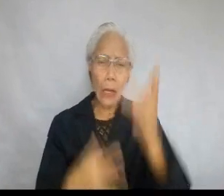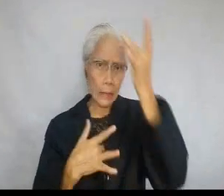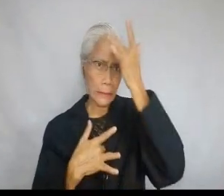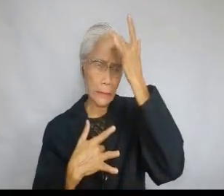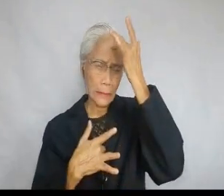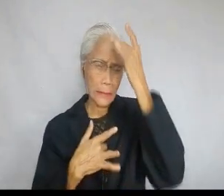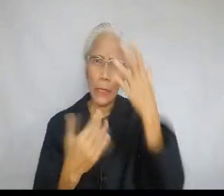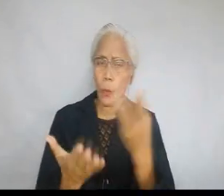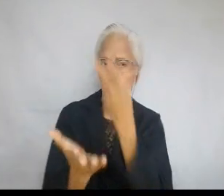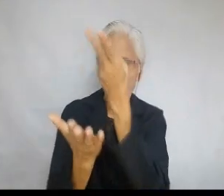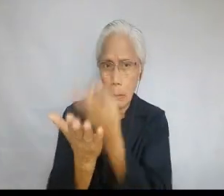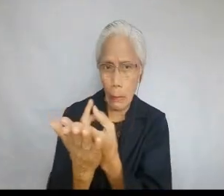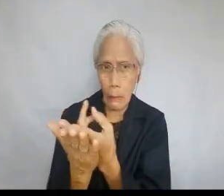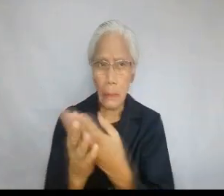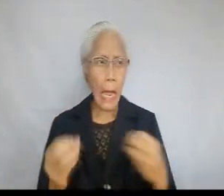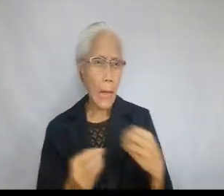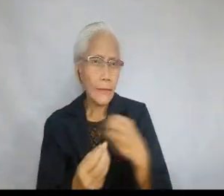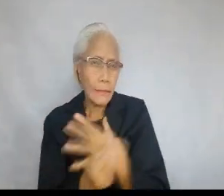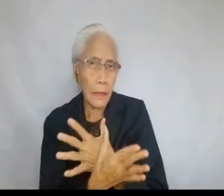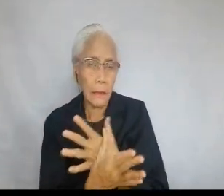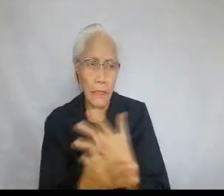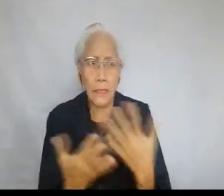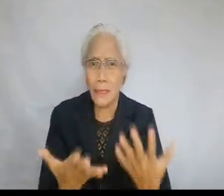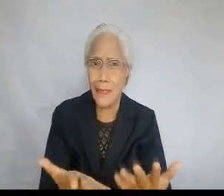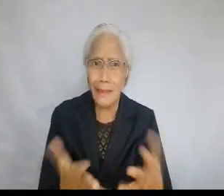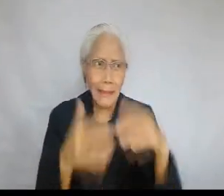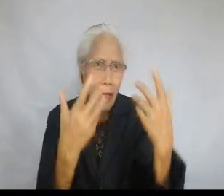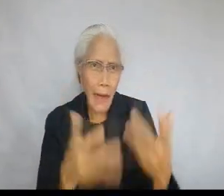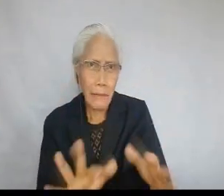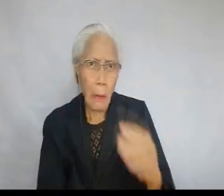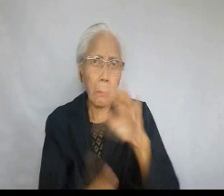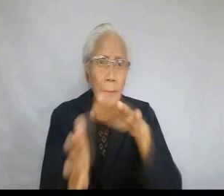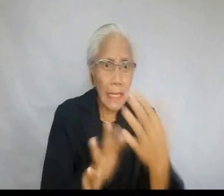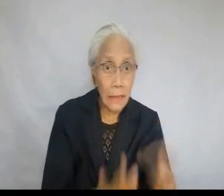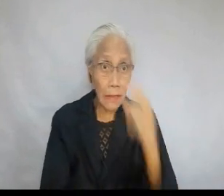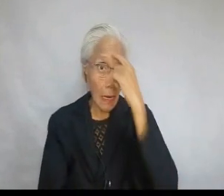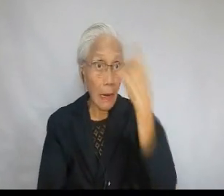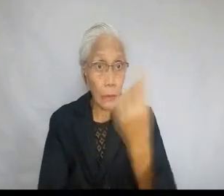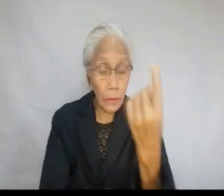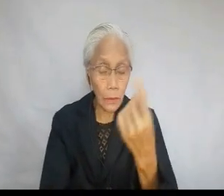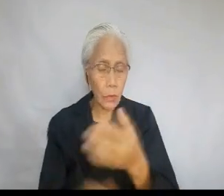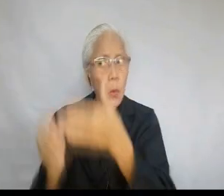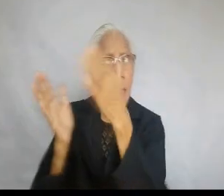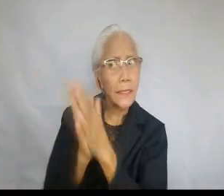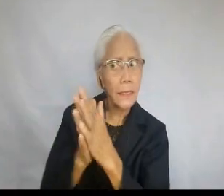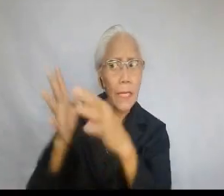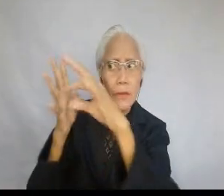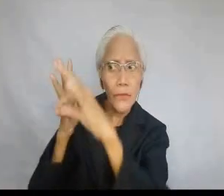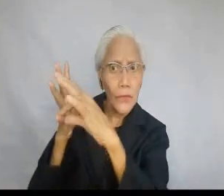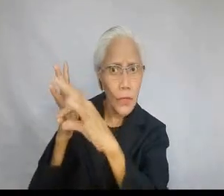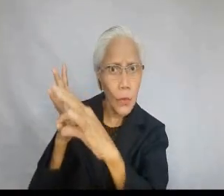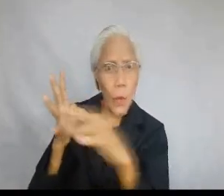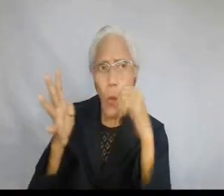deathbed. Afraid of being in the afterlife alone, he asked his fourth wife, which he loved the most,